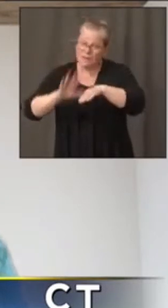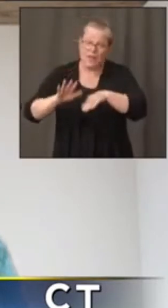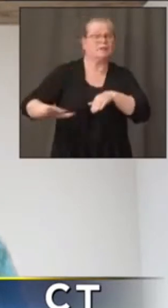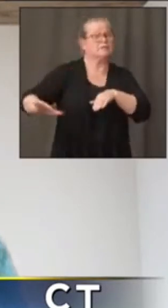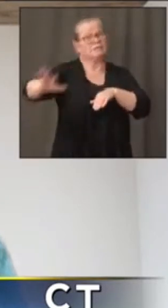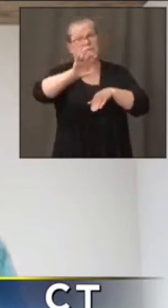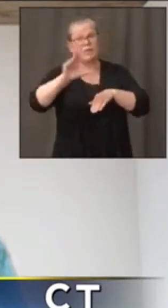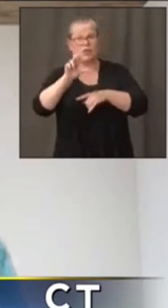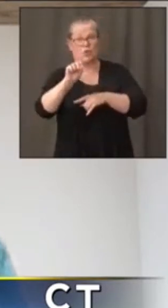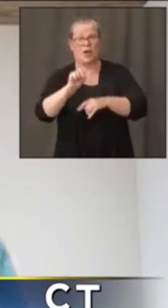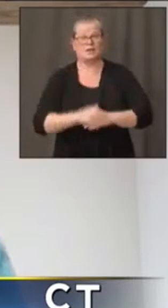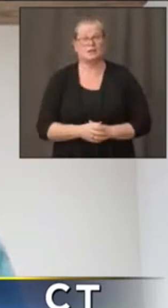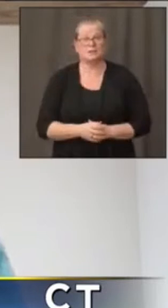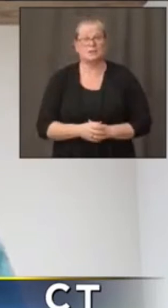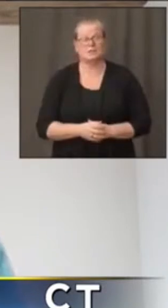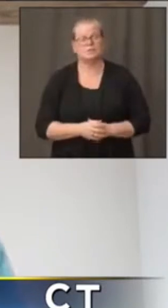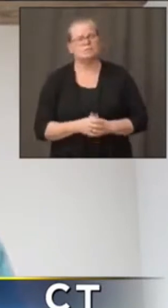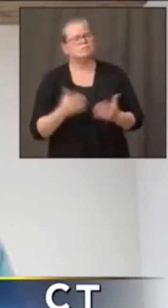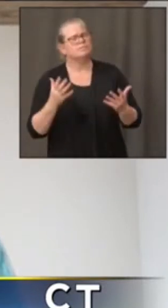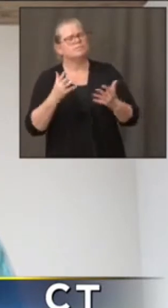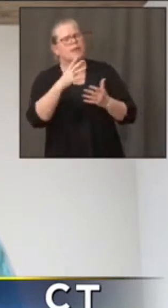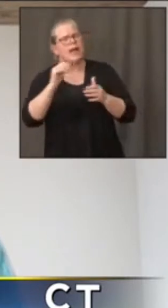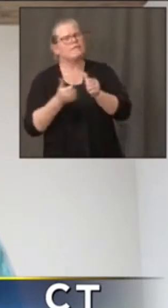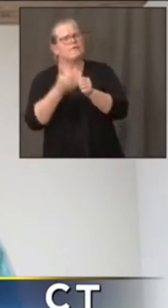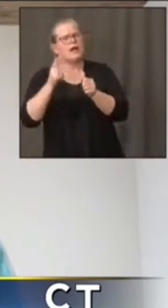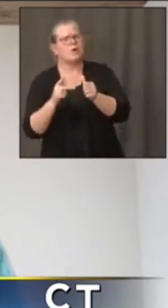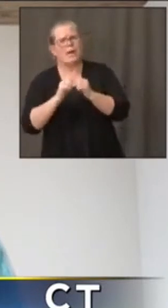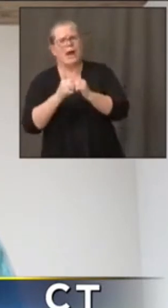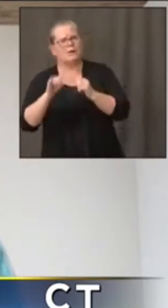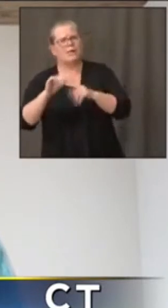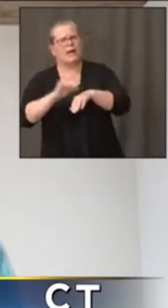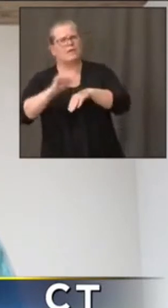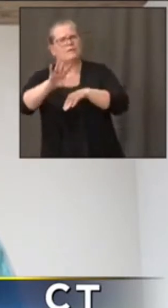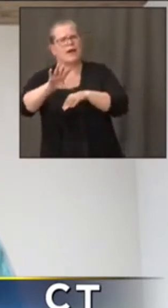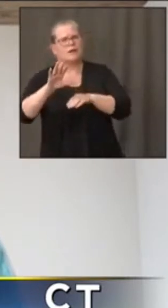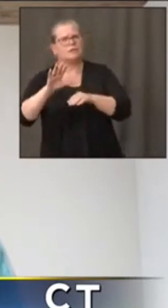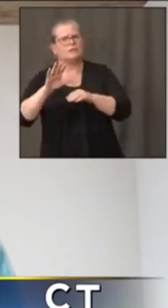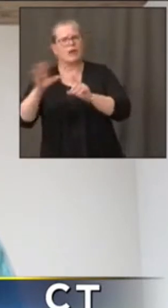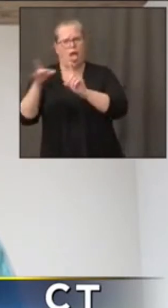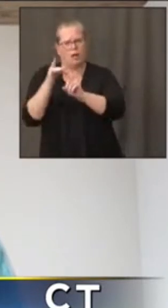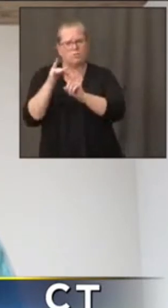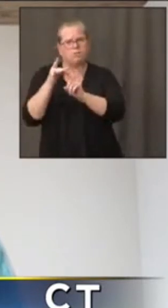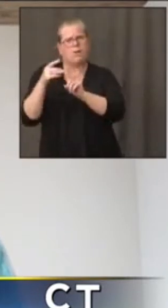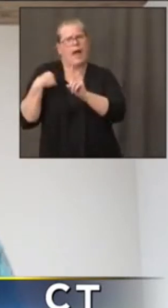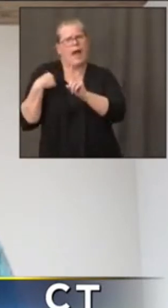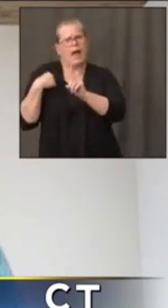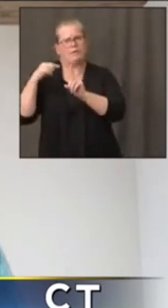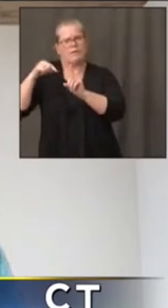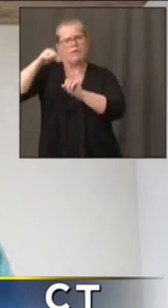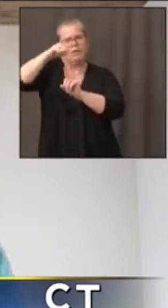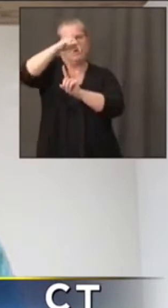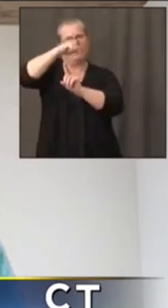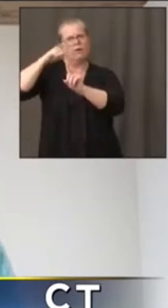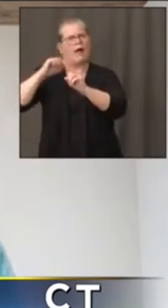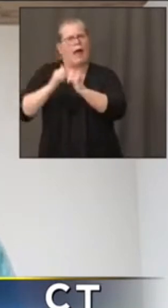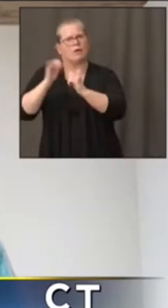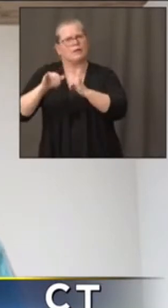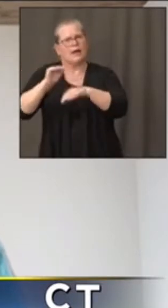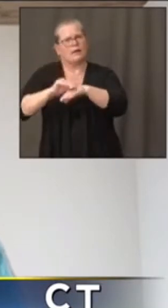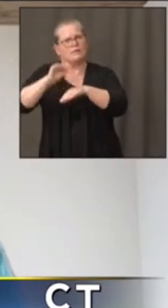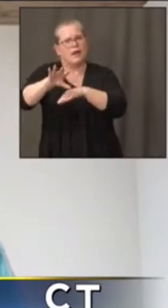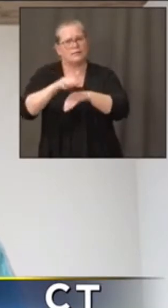right now we're doing the word we're checking with our contract labs and